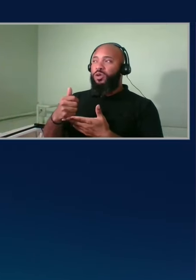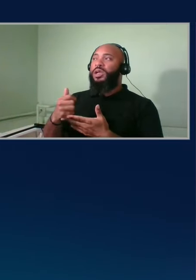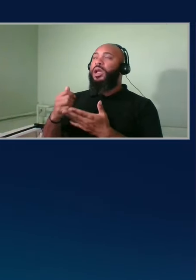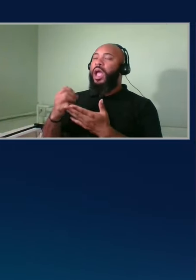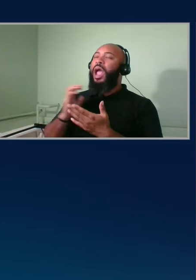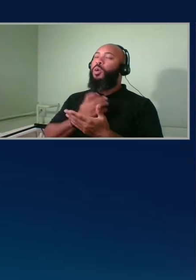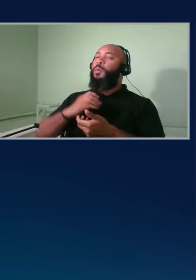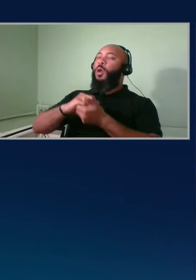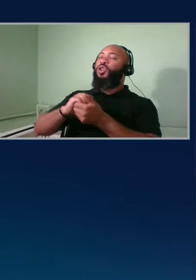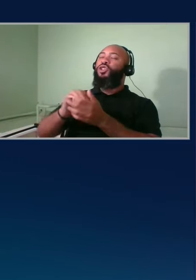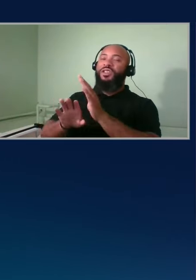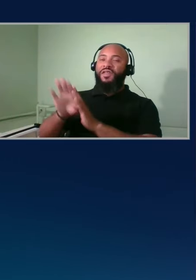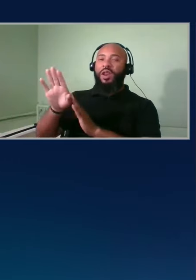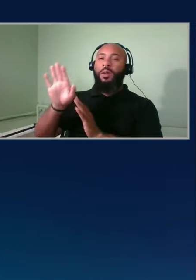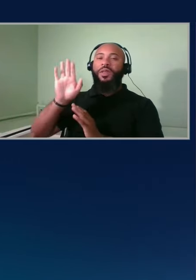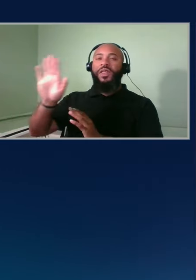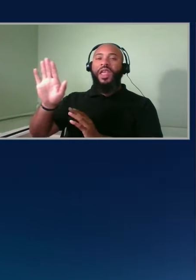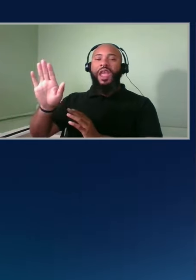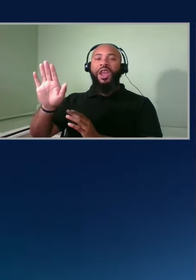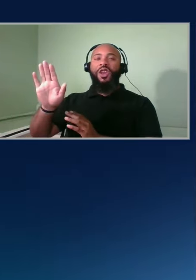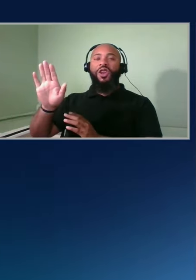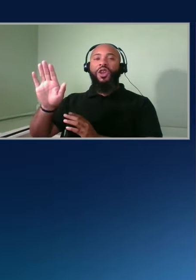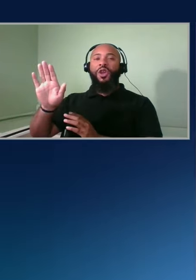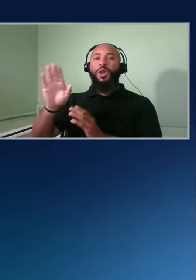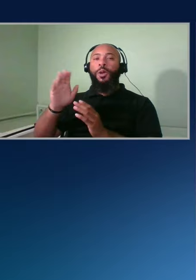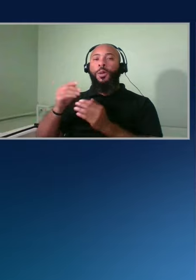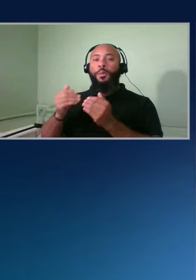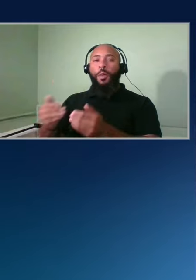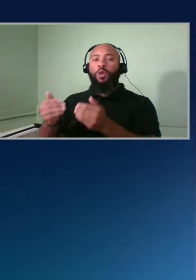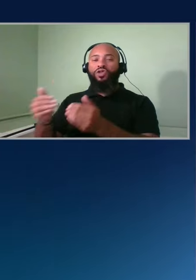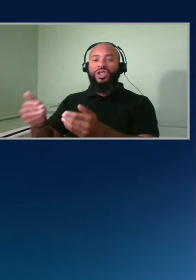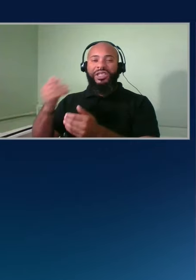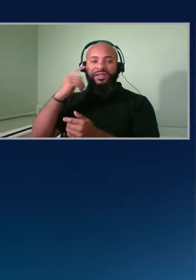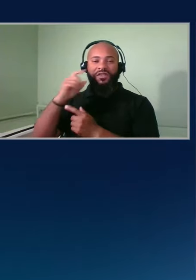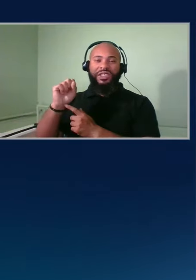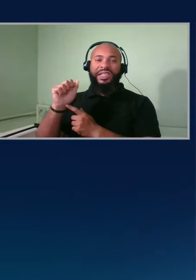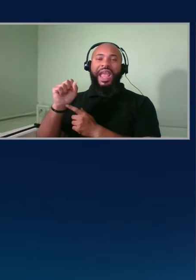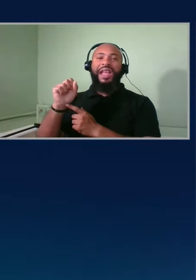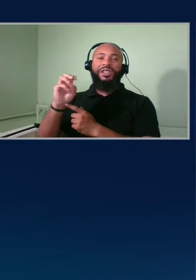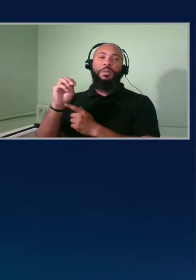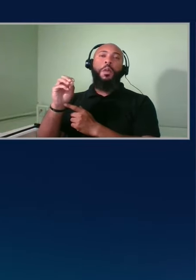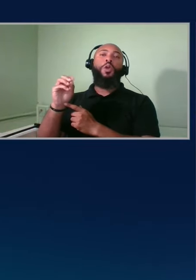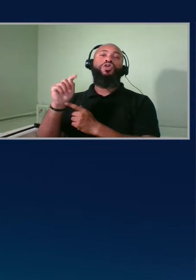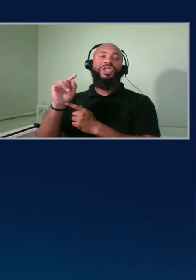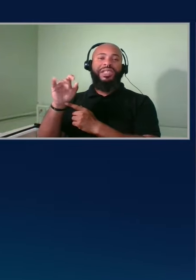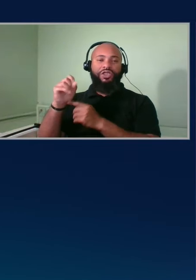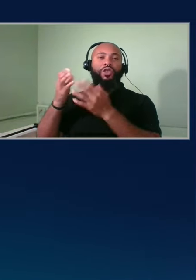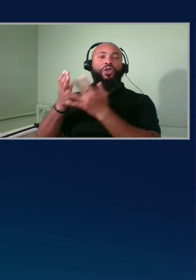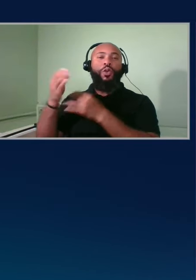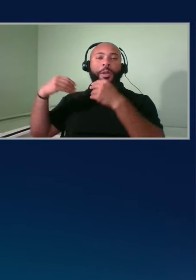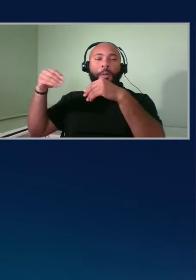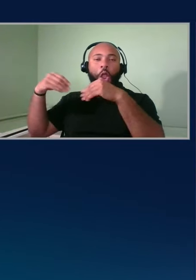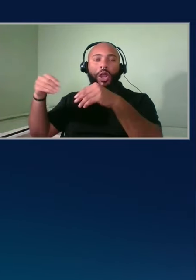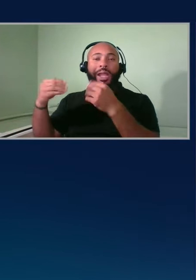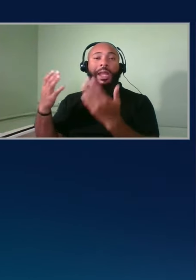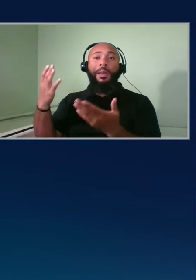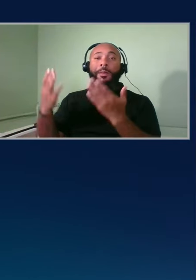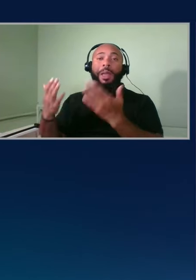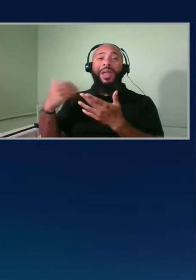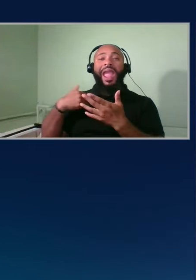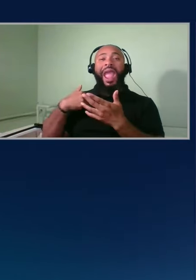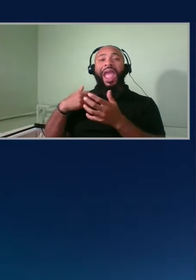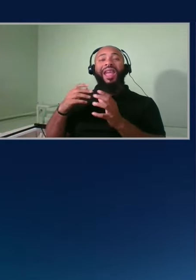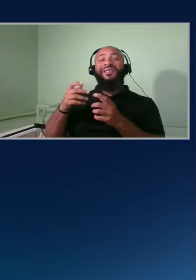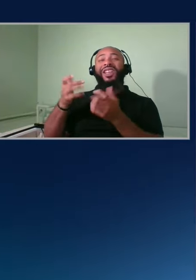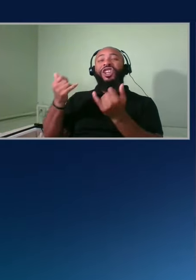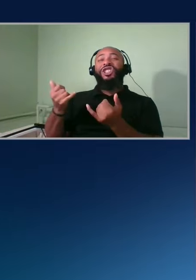SaaS. That can be through the marketplace. That could be through maybe they have existing channels. A lot of times